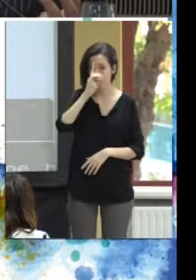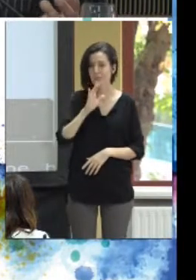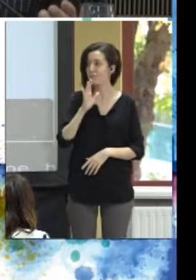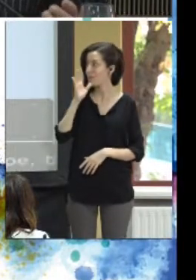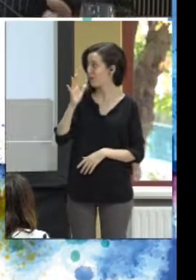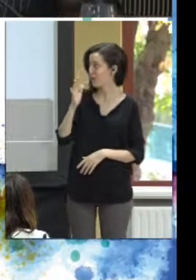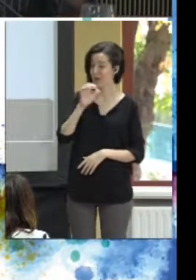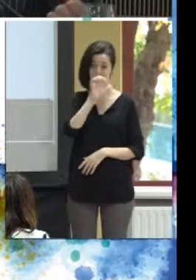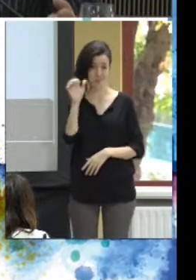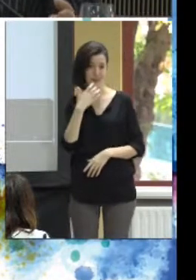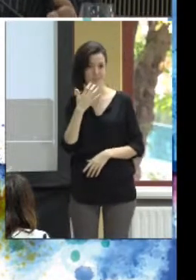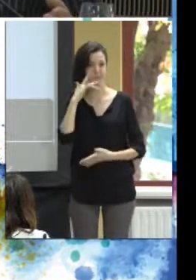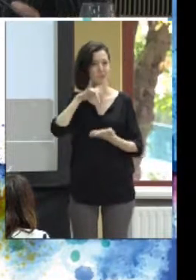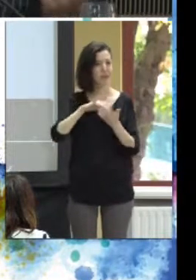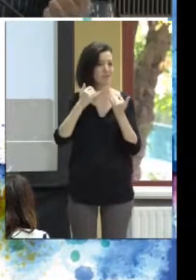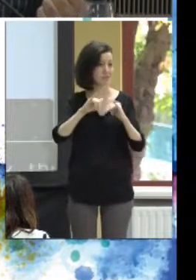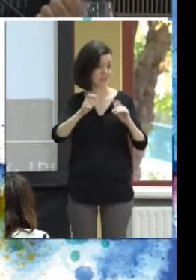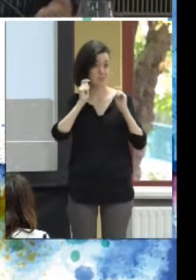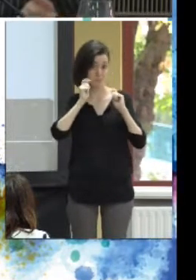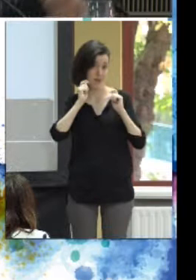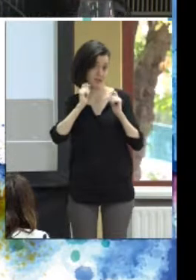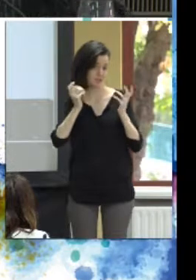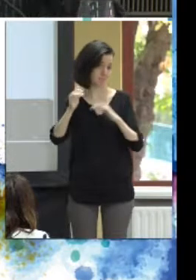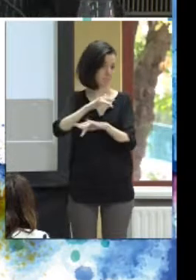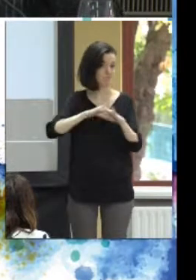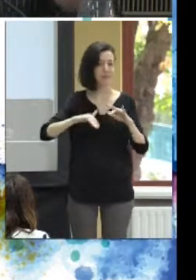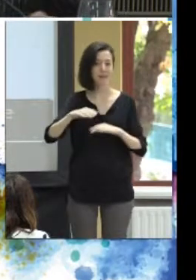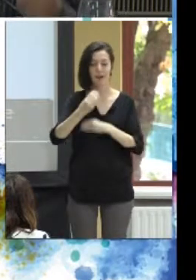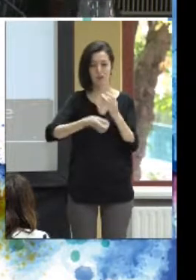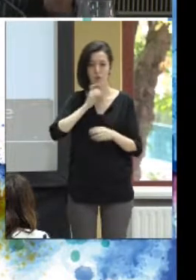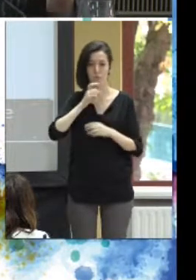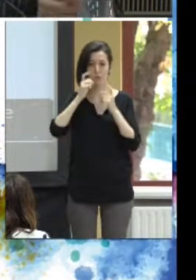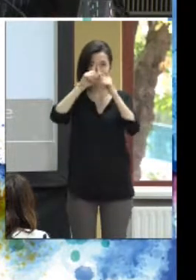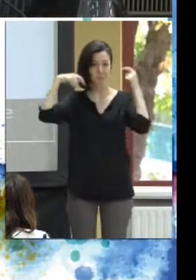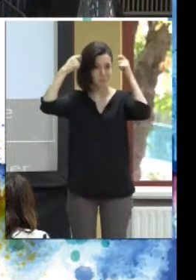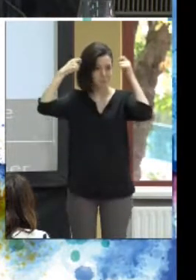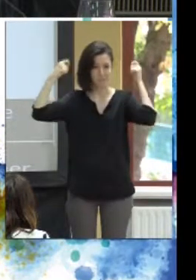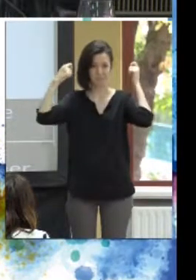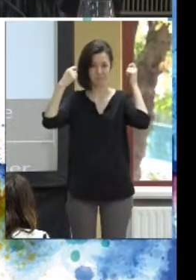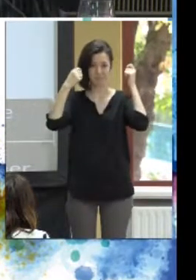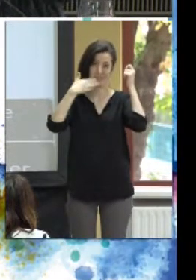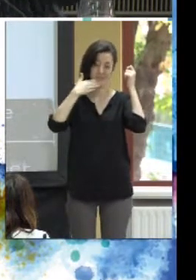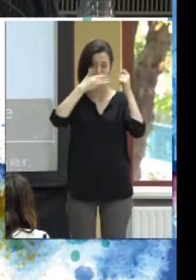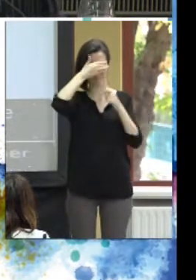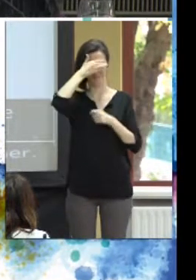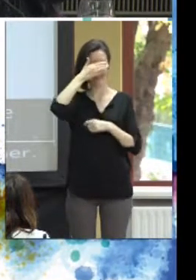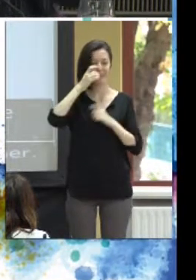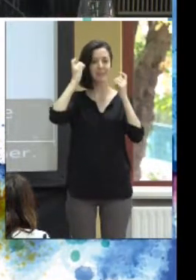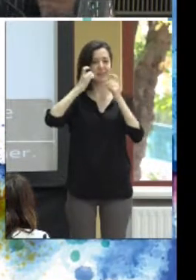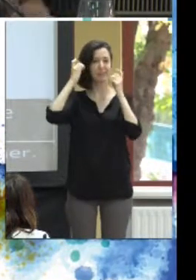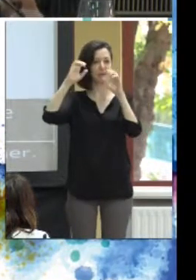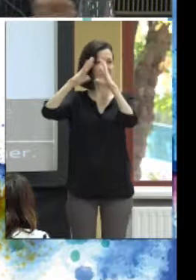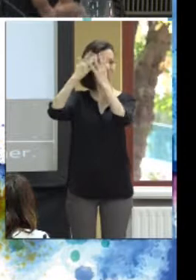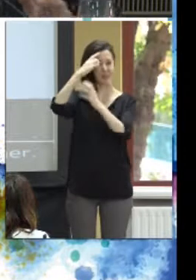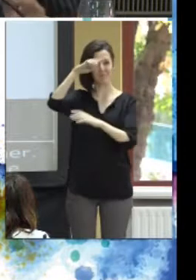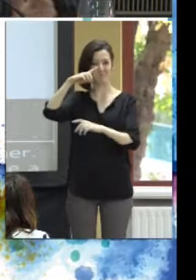And they get a little hammer. Well, in Germany it's a hammer. I mean, you might use a little stick. But and then they hit the ground, and then you